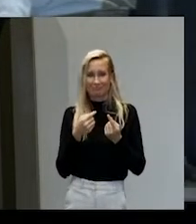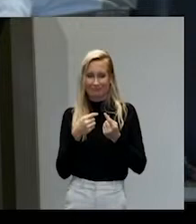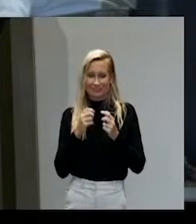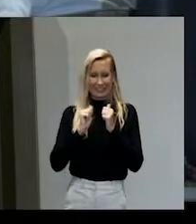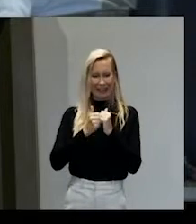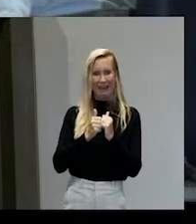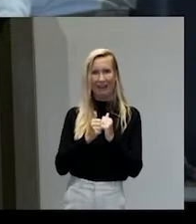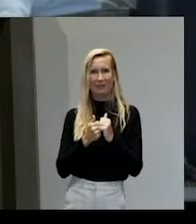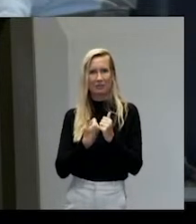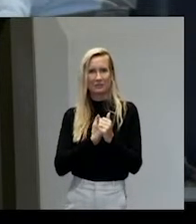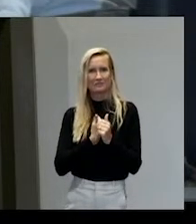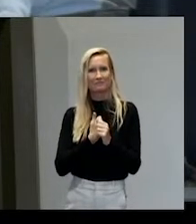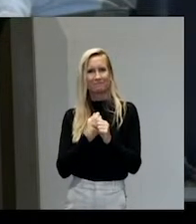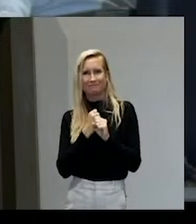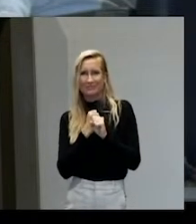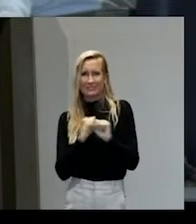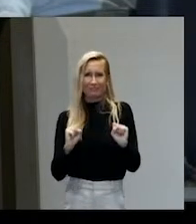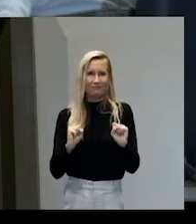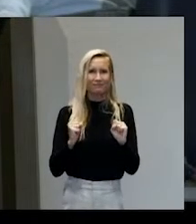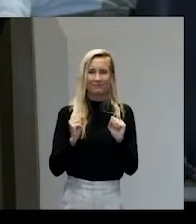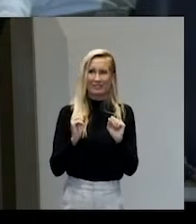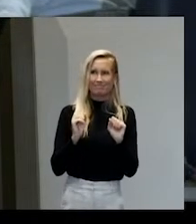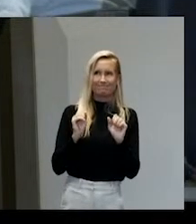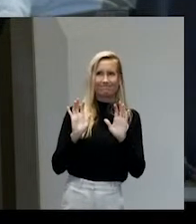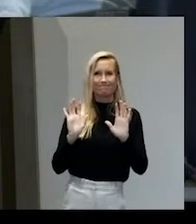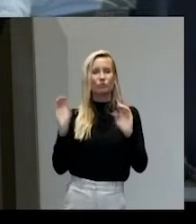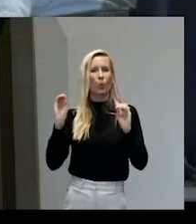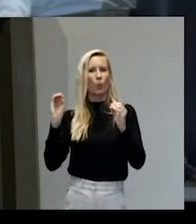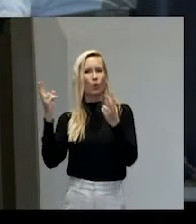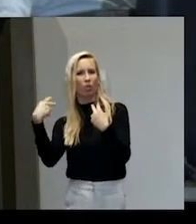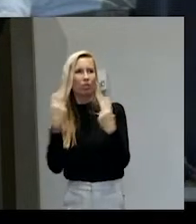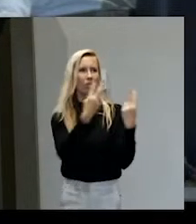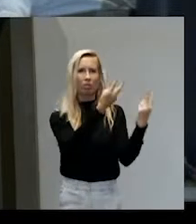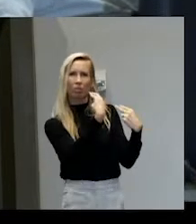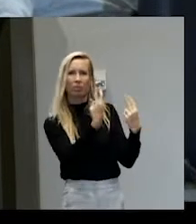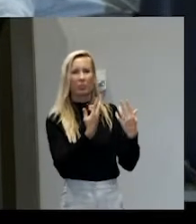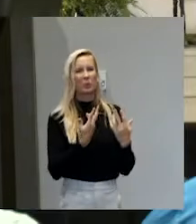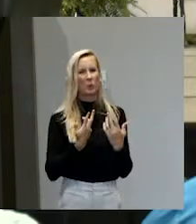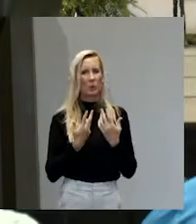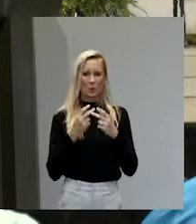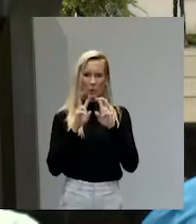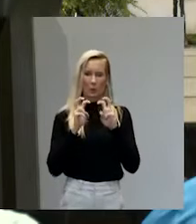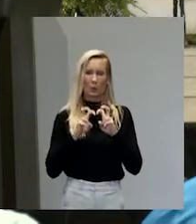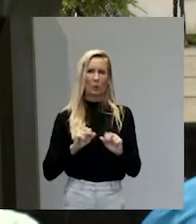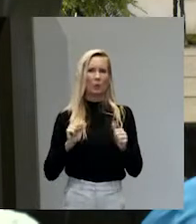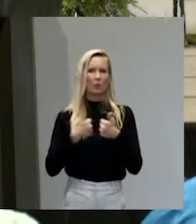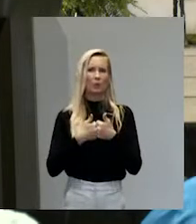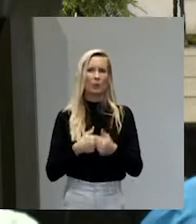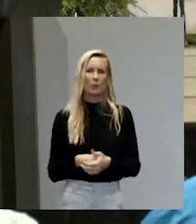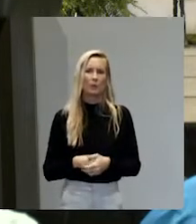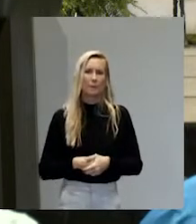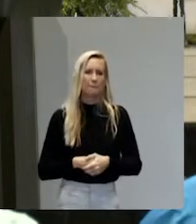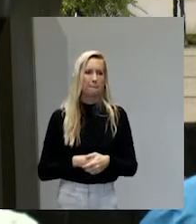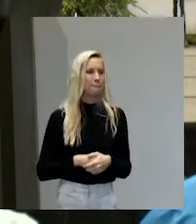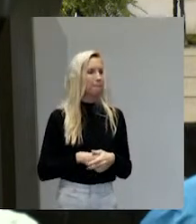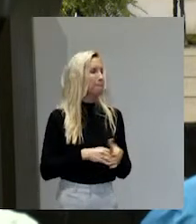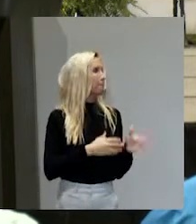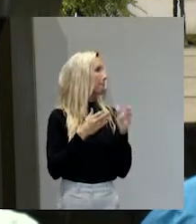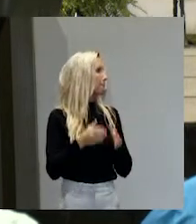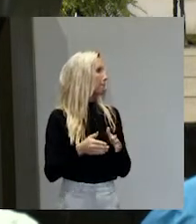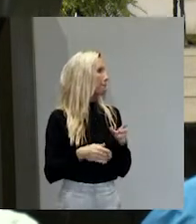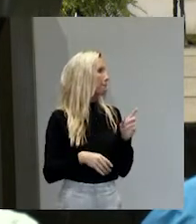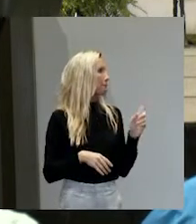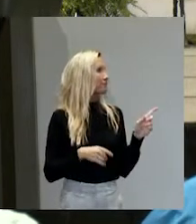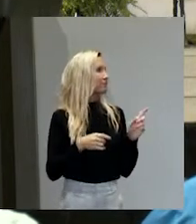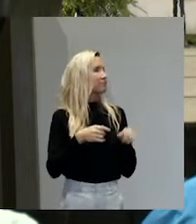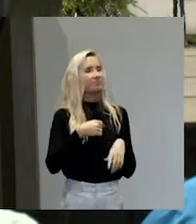an unfortunate side effect. I remember in our preparation for this, you had